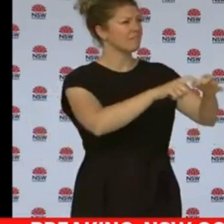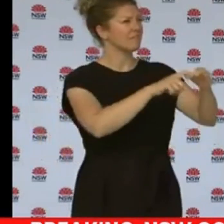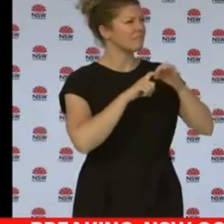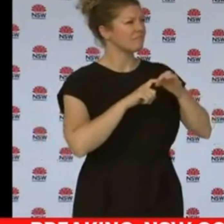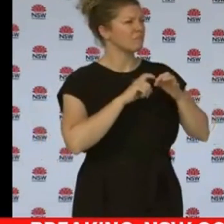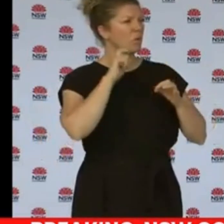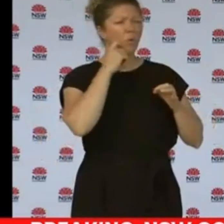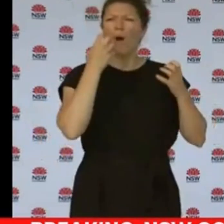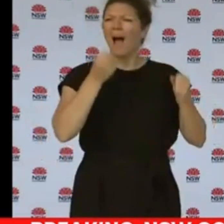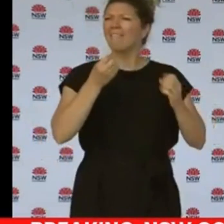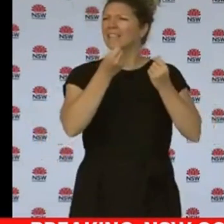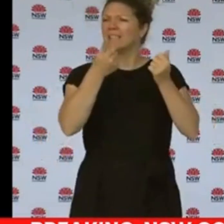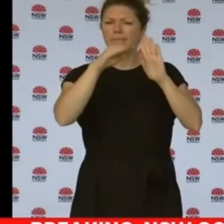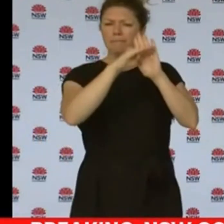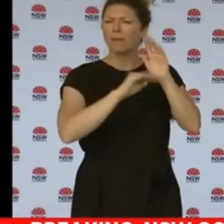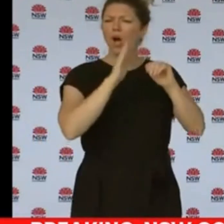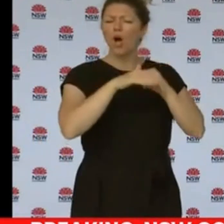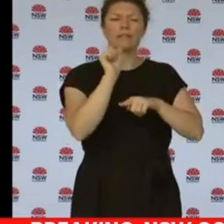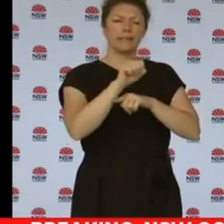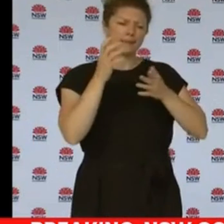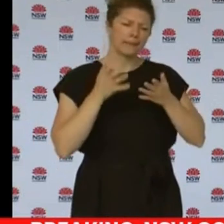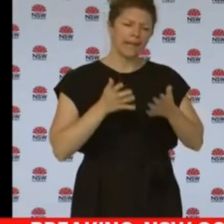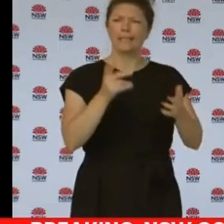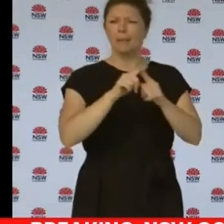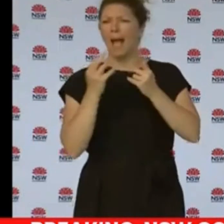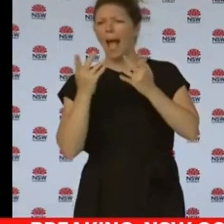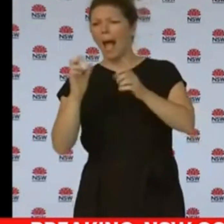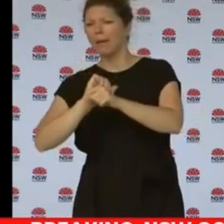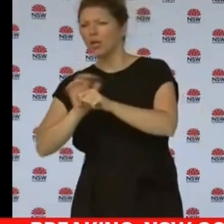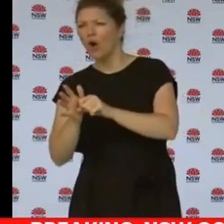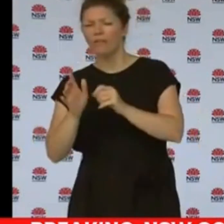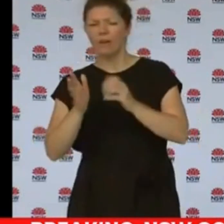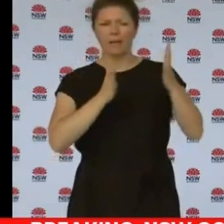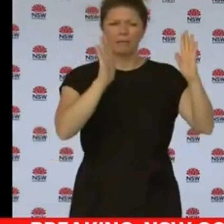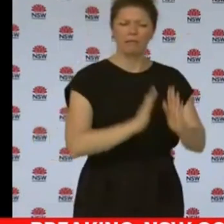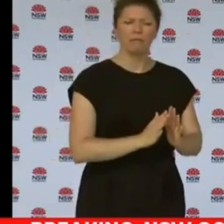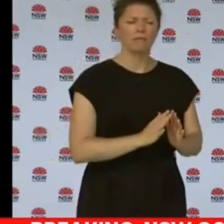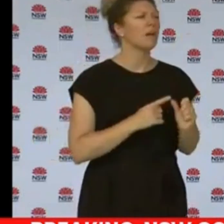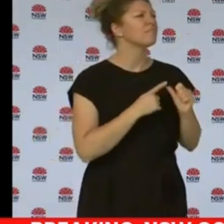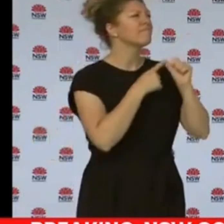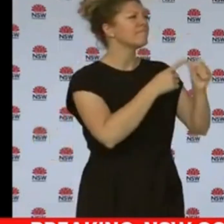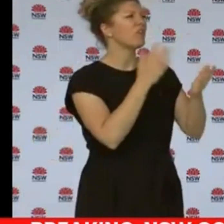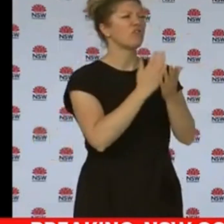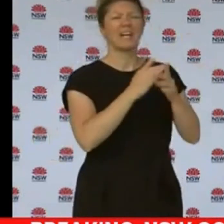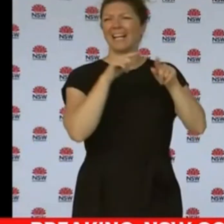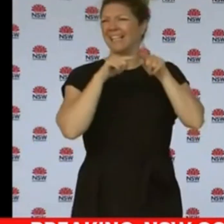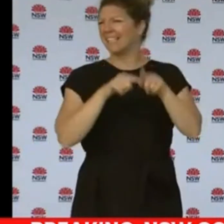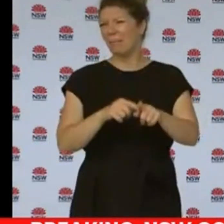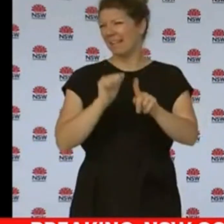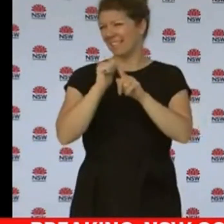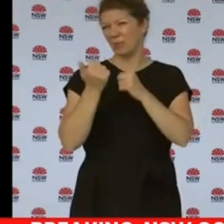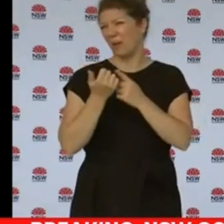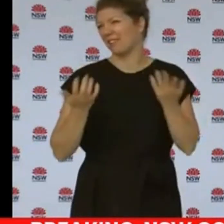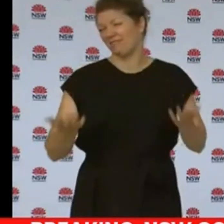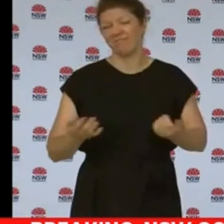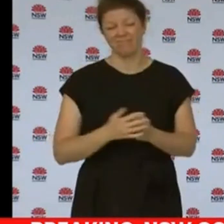how is there a public outline or a framework of when public health has that confidence? Well, it depends on the situation. For